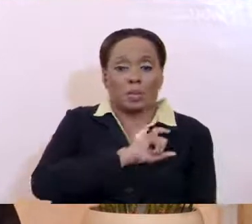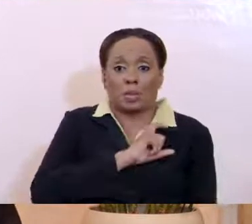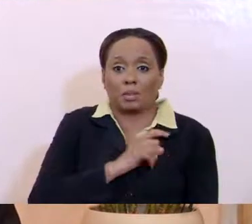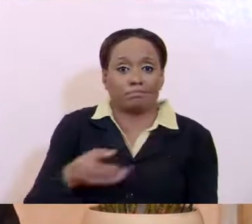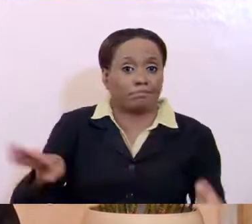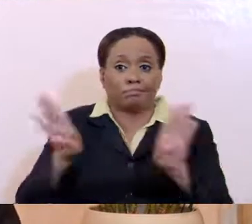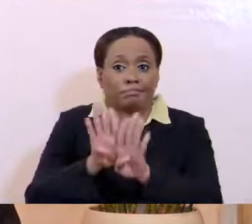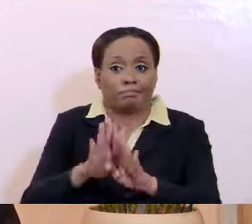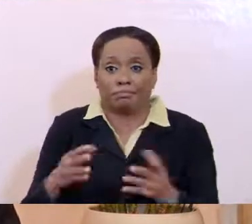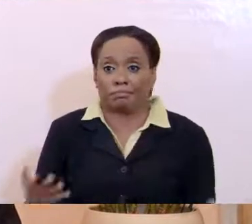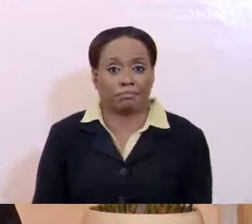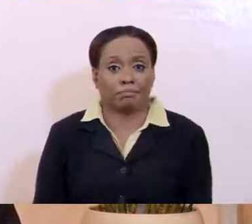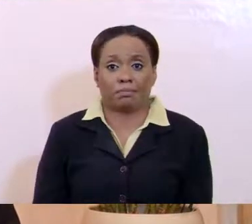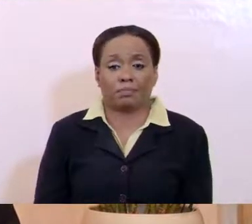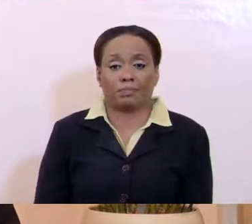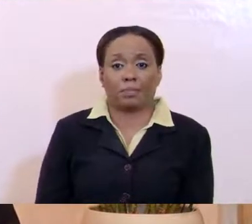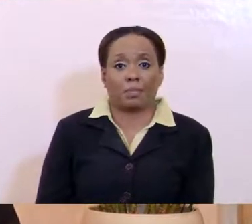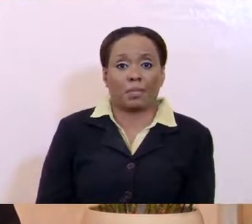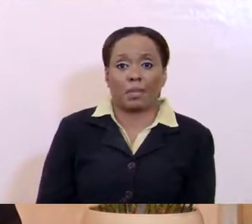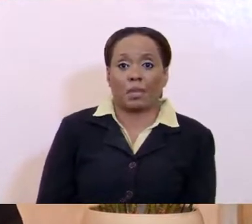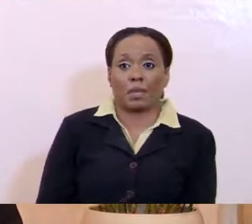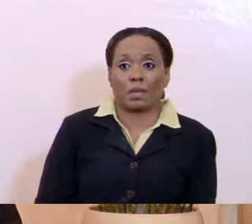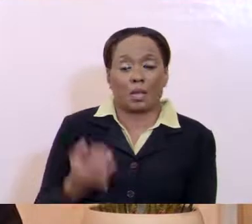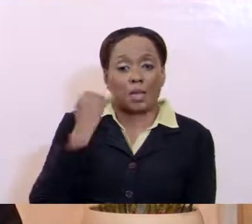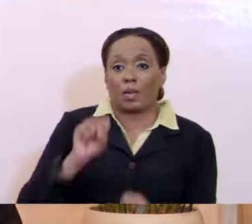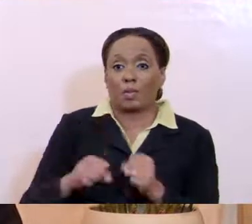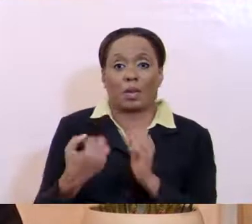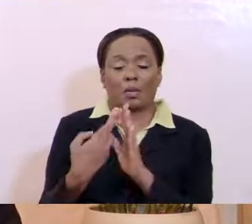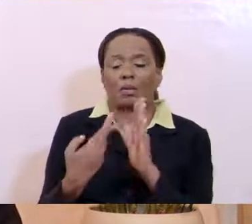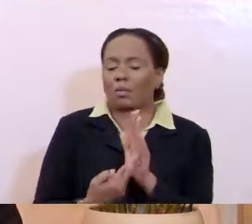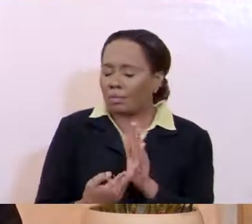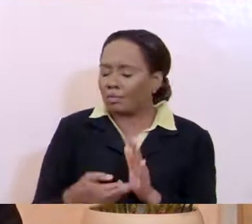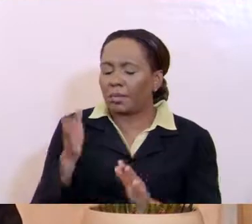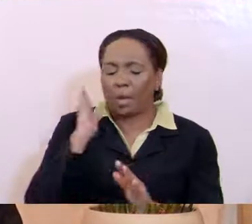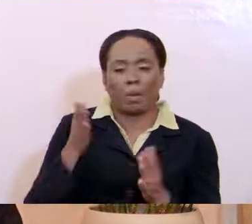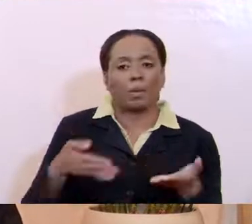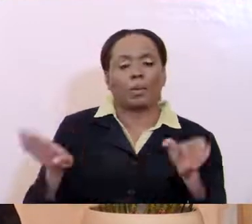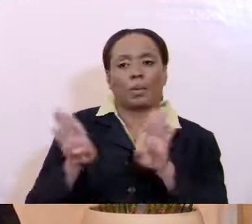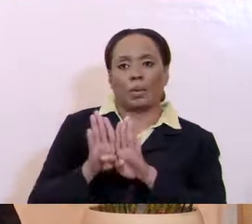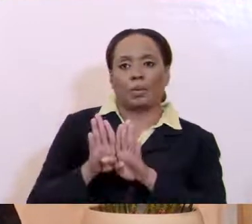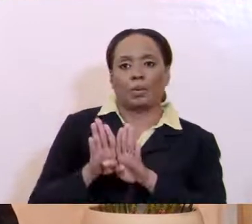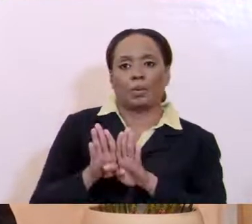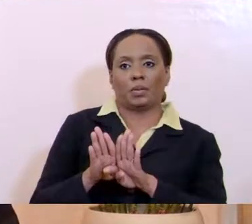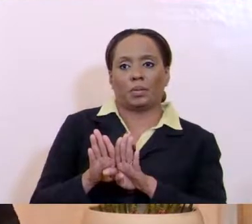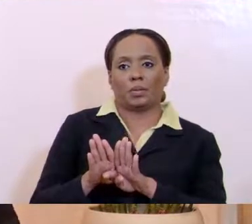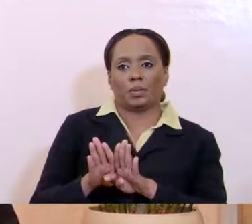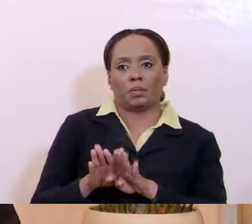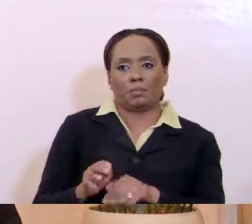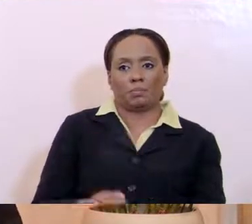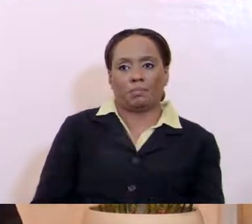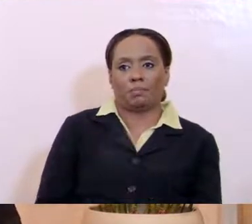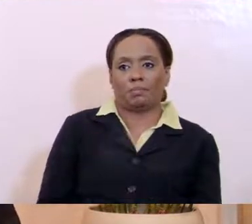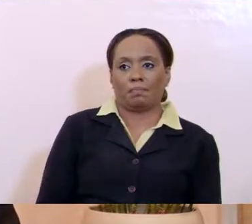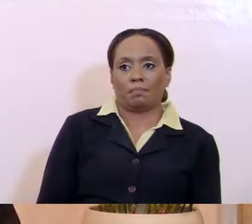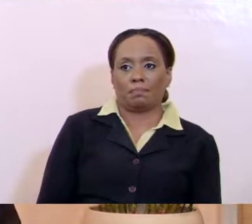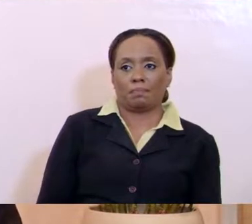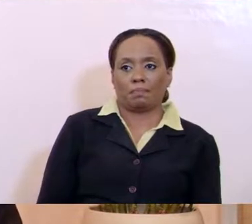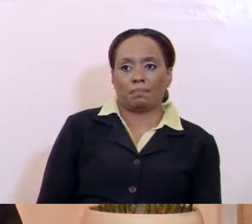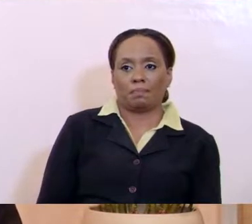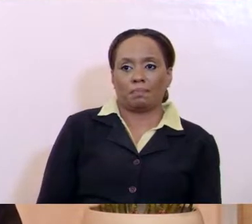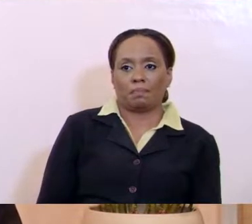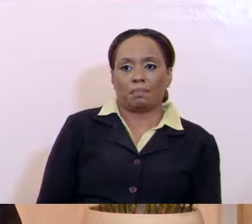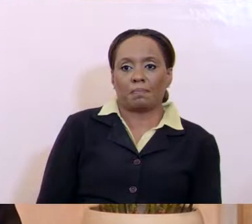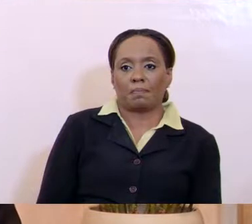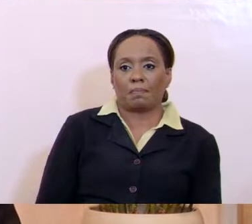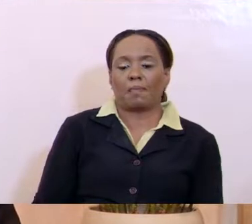they're doing it precisely in the exercise of that power. So there's no doubt in my mind that they are fully seized of the authority to do